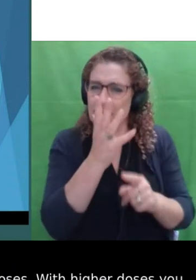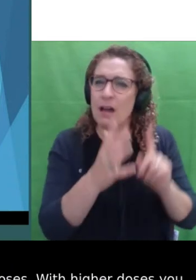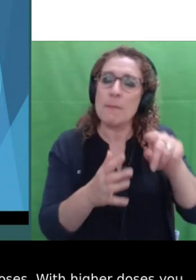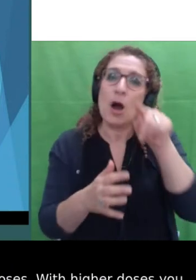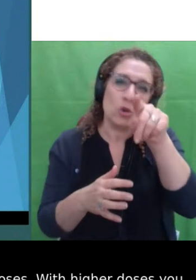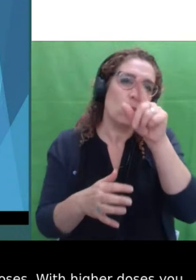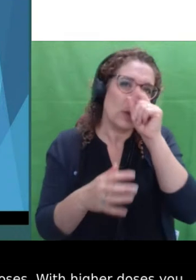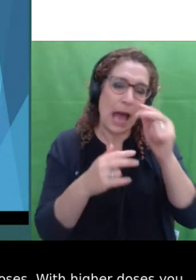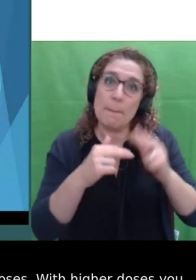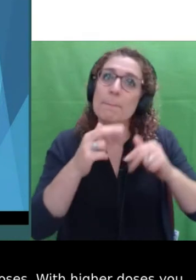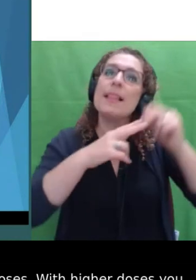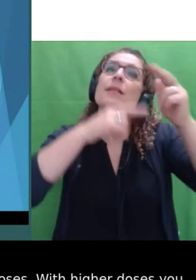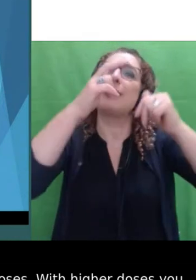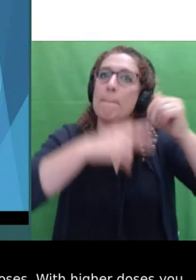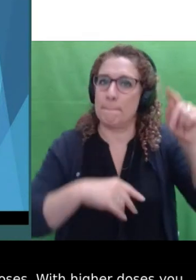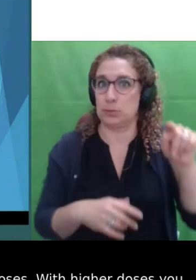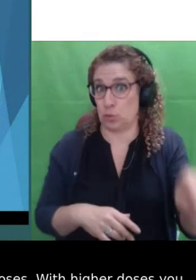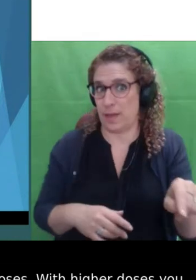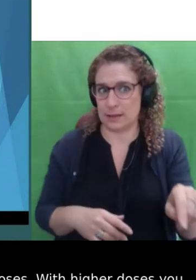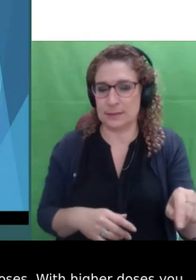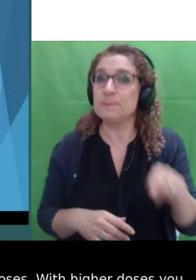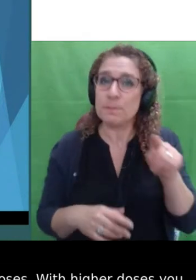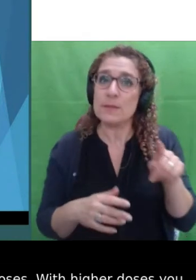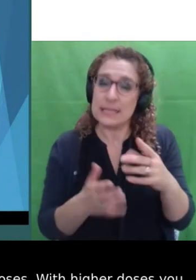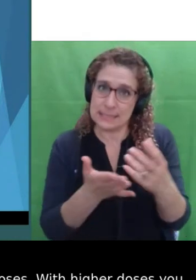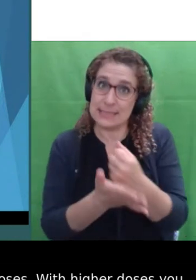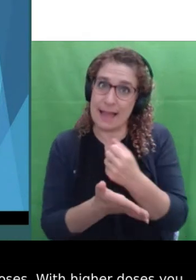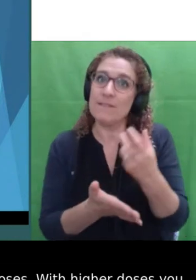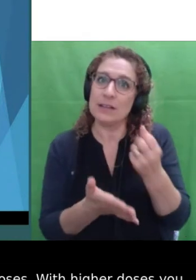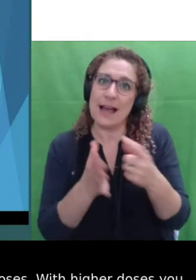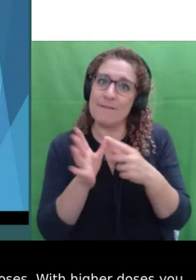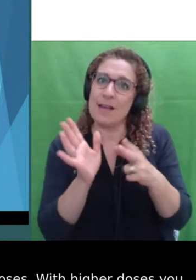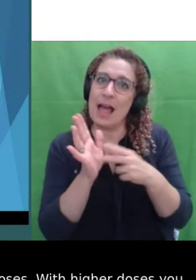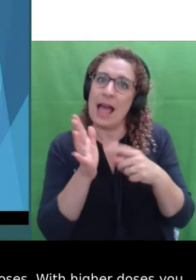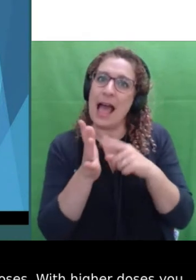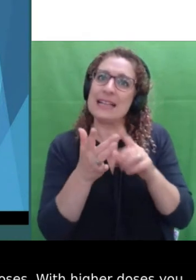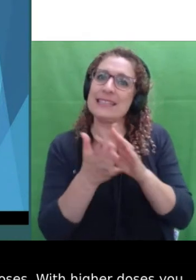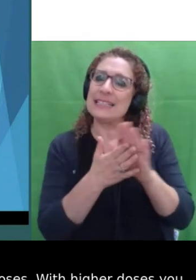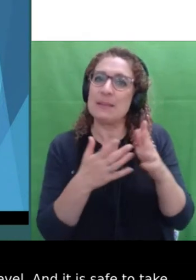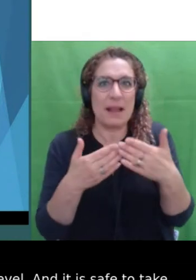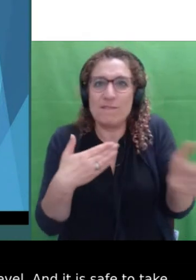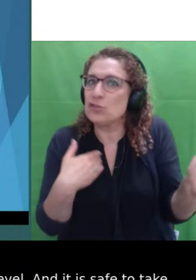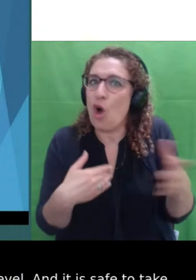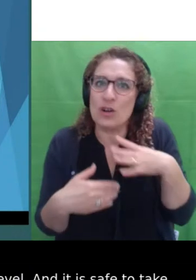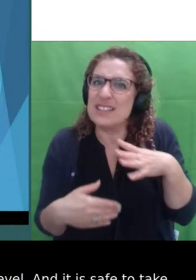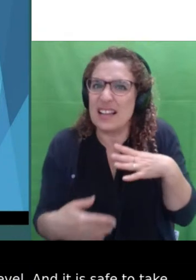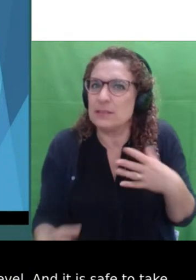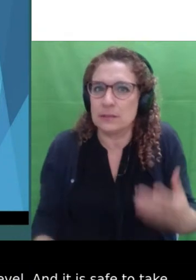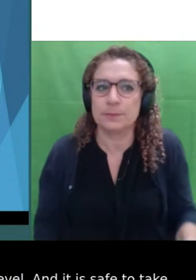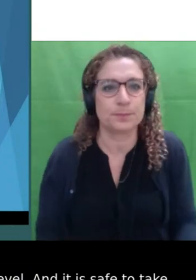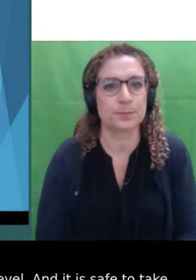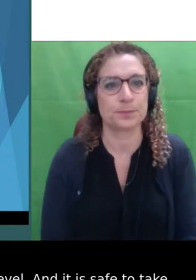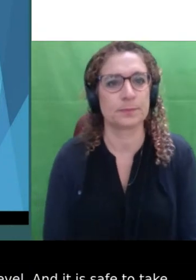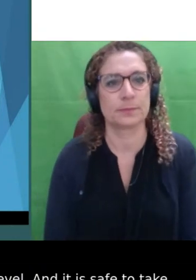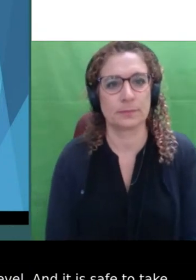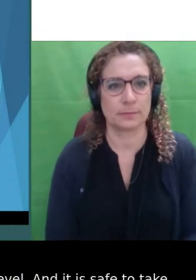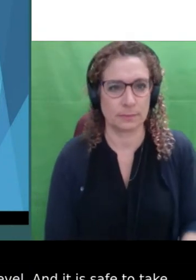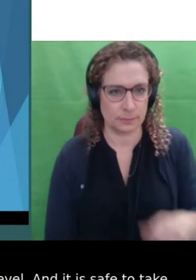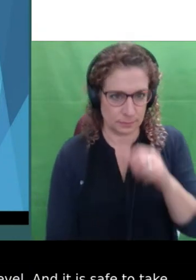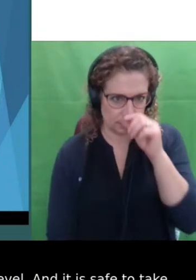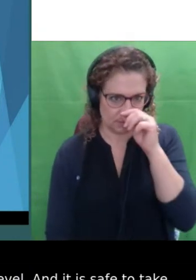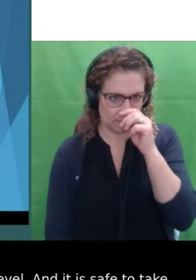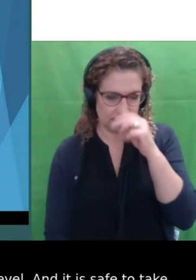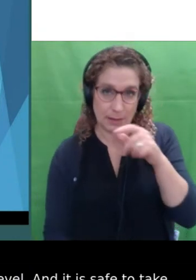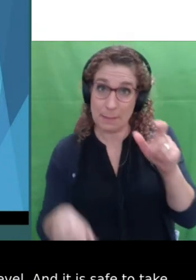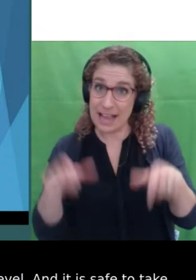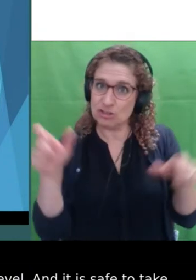to that level and it is safe to take antihistamines for as long as as needed so 10 of patients can